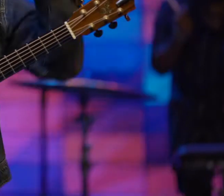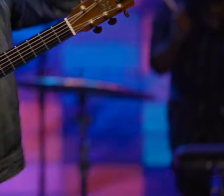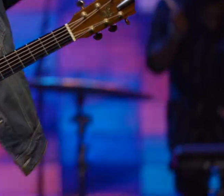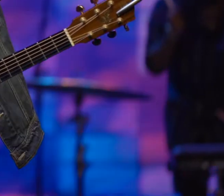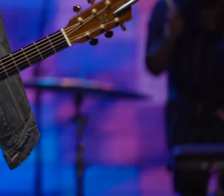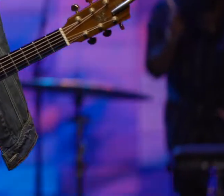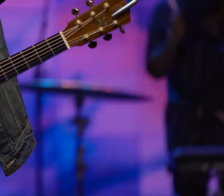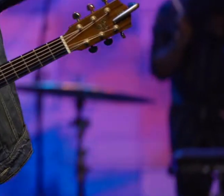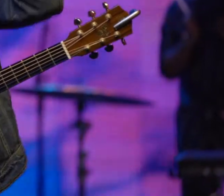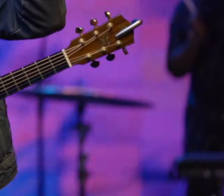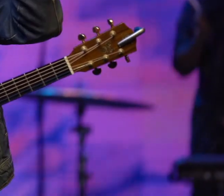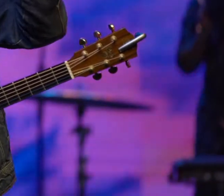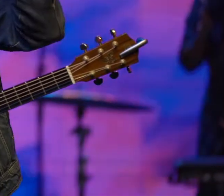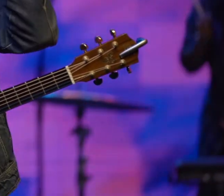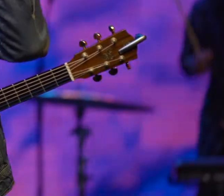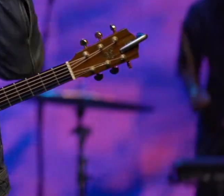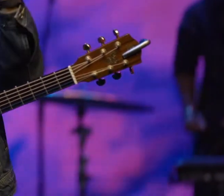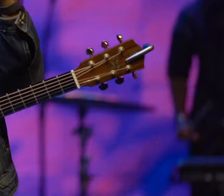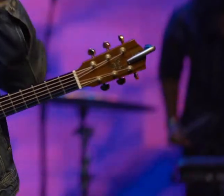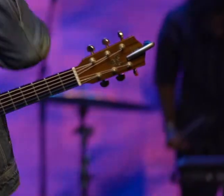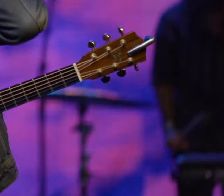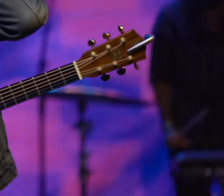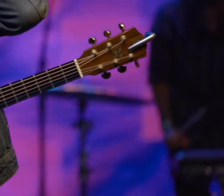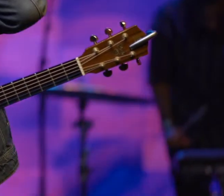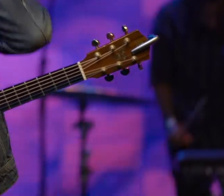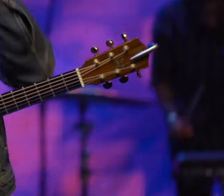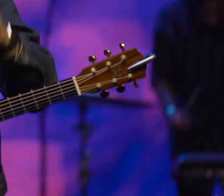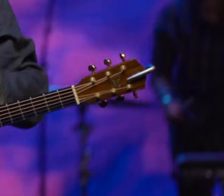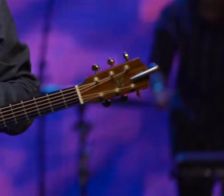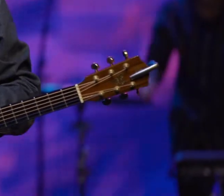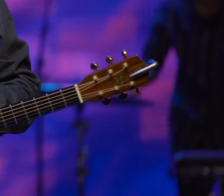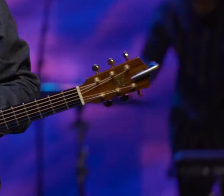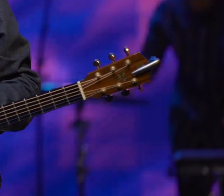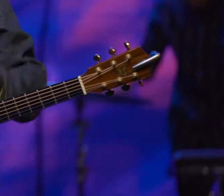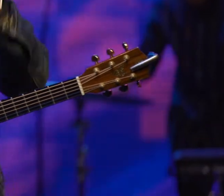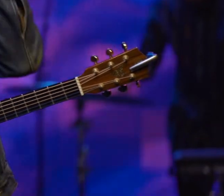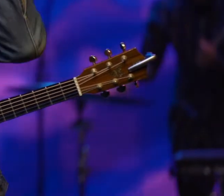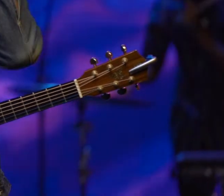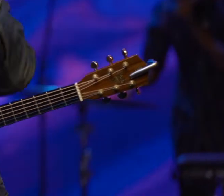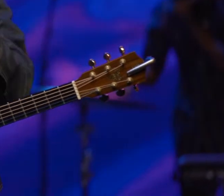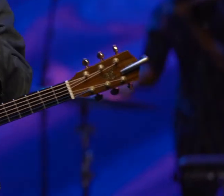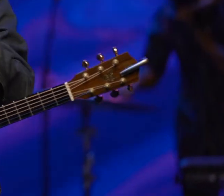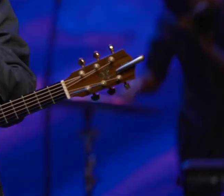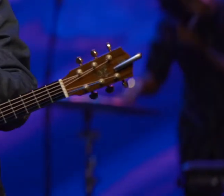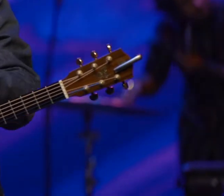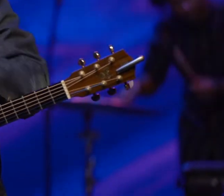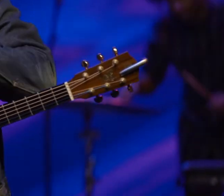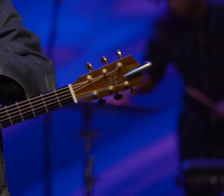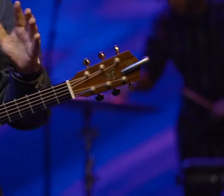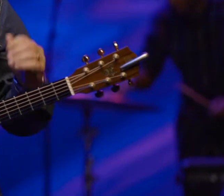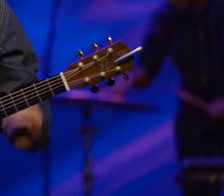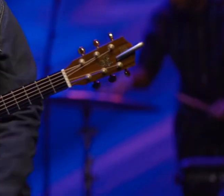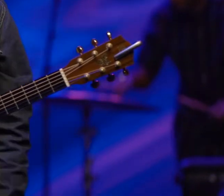good gathering together at the church, just to gather together and give him praise. Yeah. Give him praise for everything we've been through. Give him praise for how faithful he's been